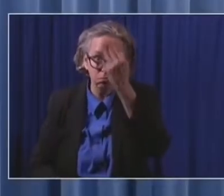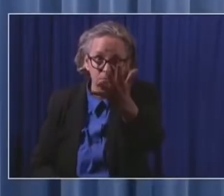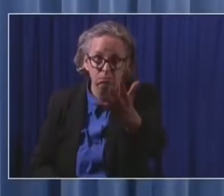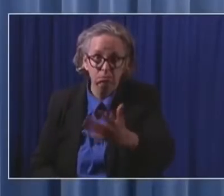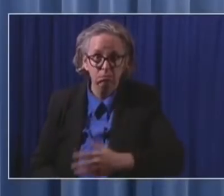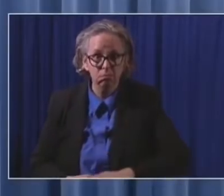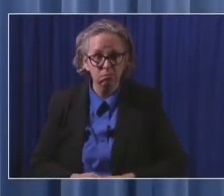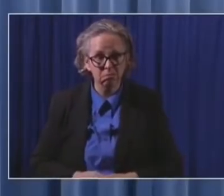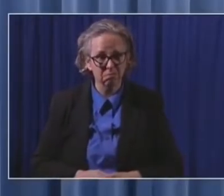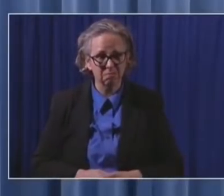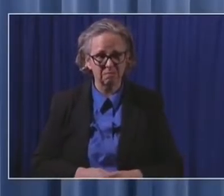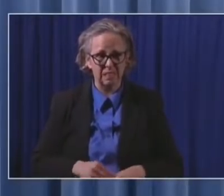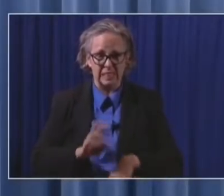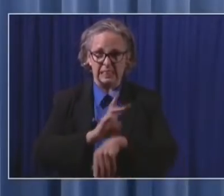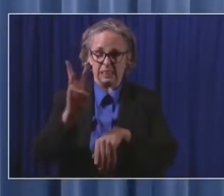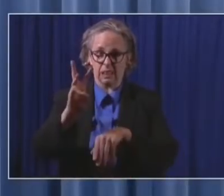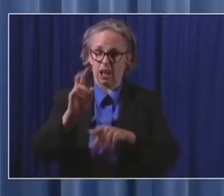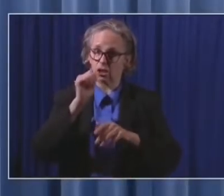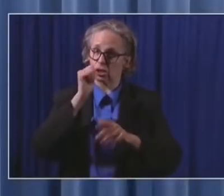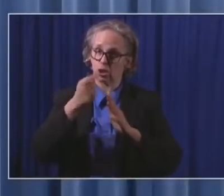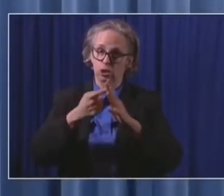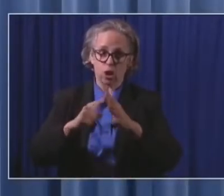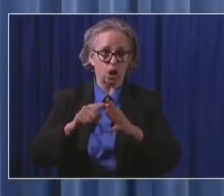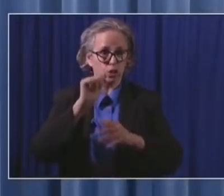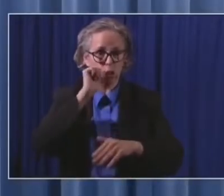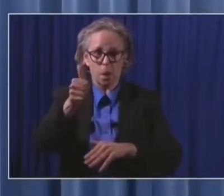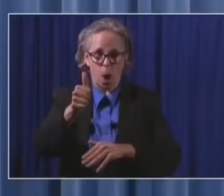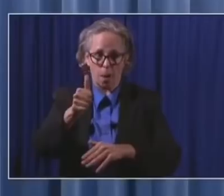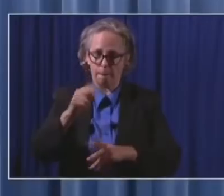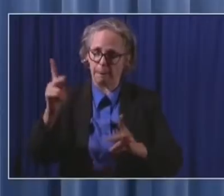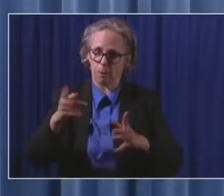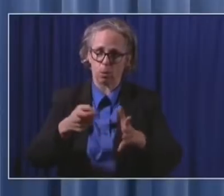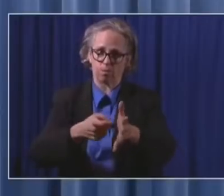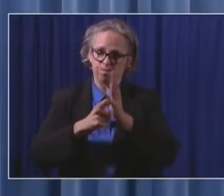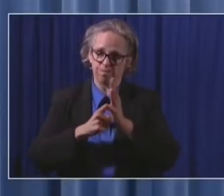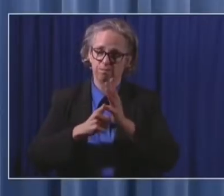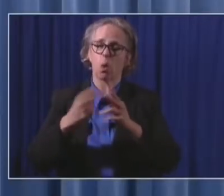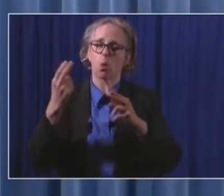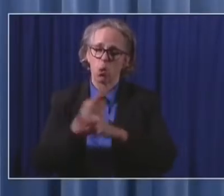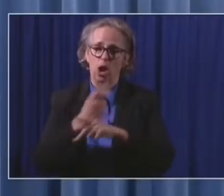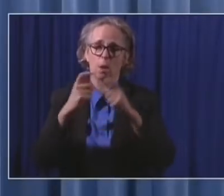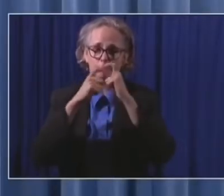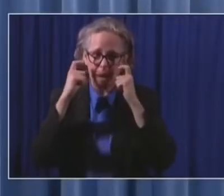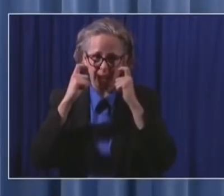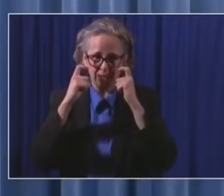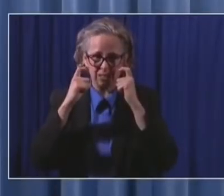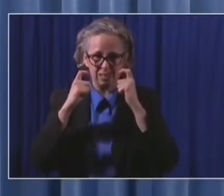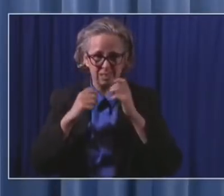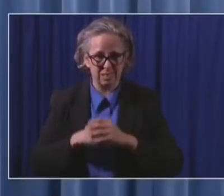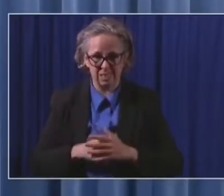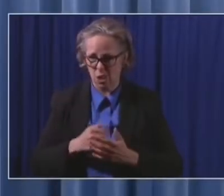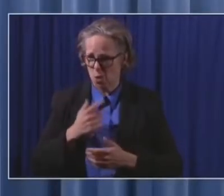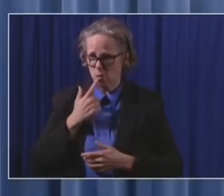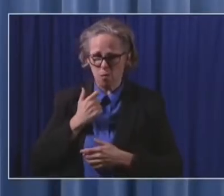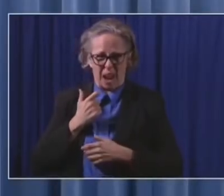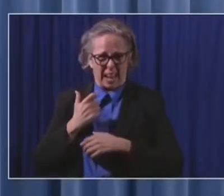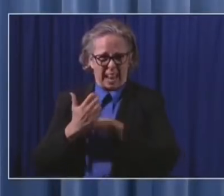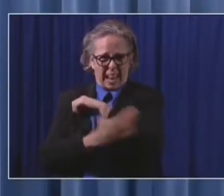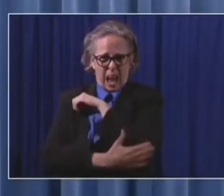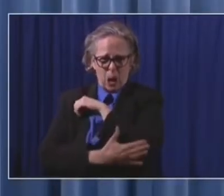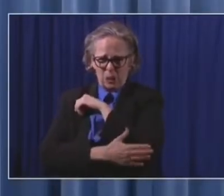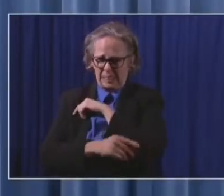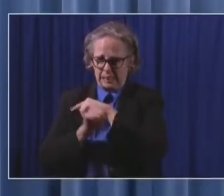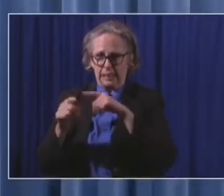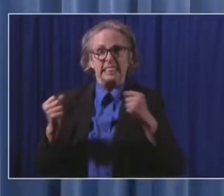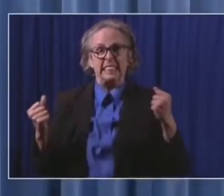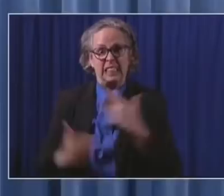death. What's going on in our red counties, where we'll put on this order at 6 o'clock tomorrow night, people in public have